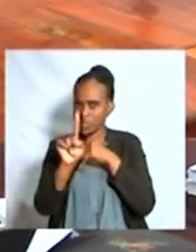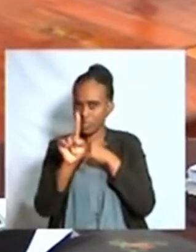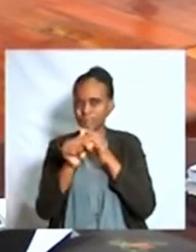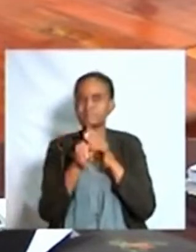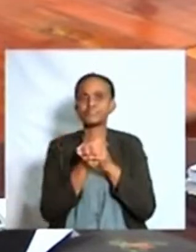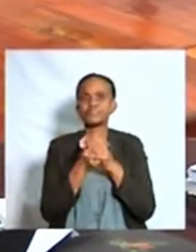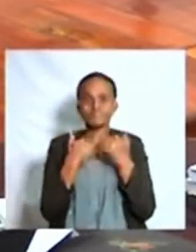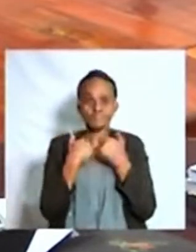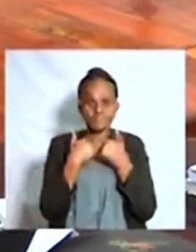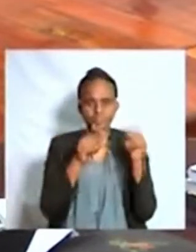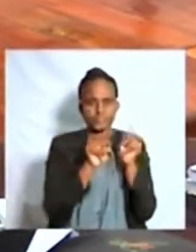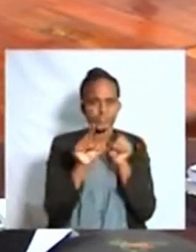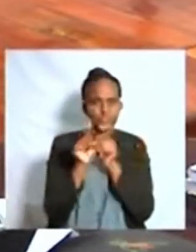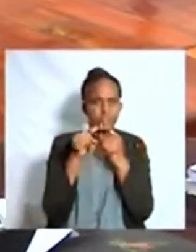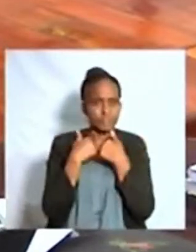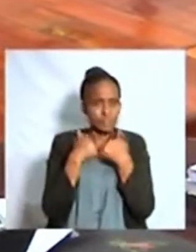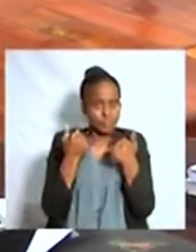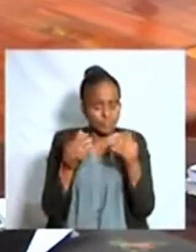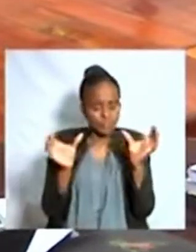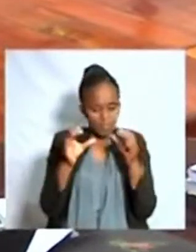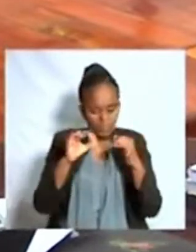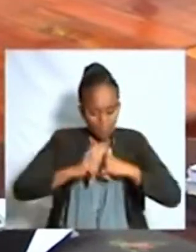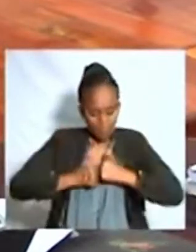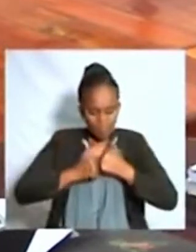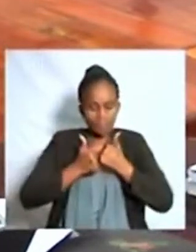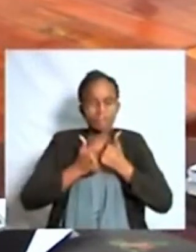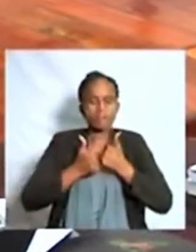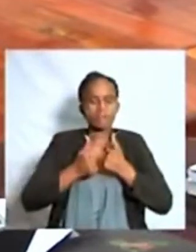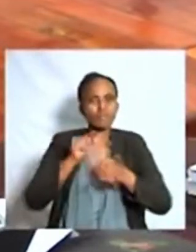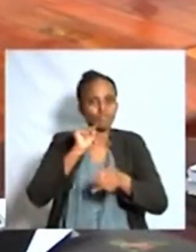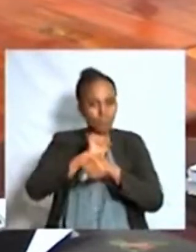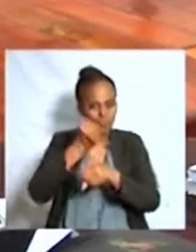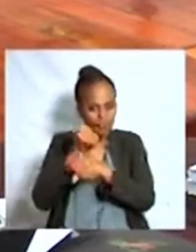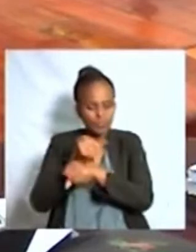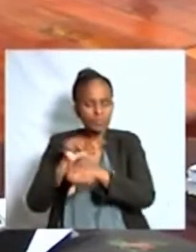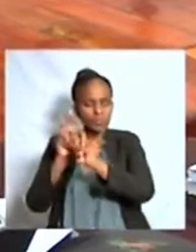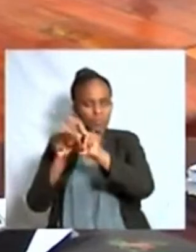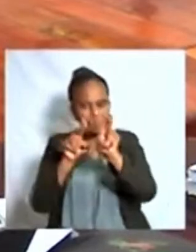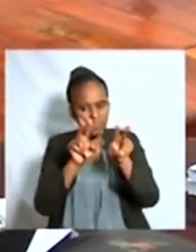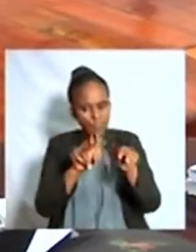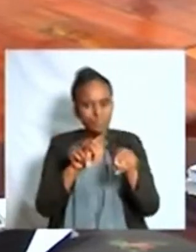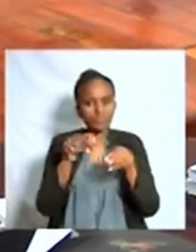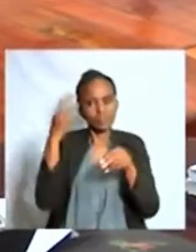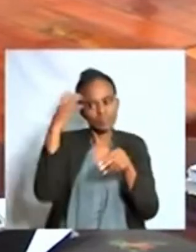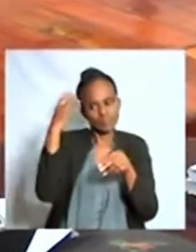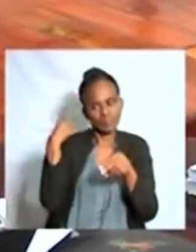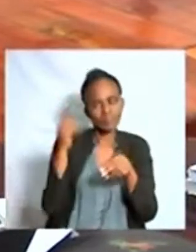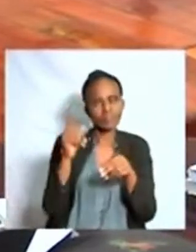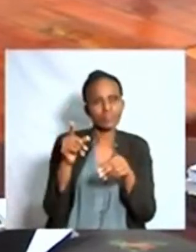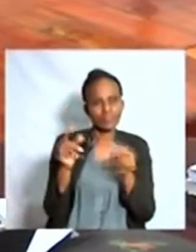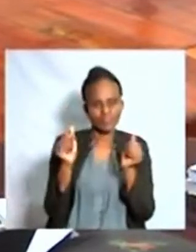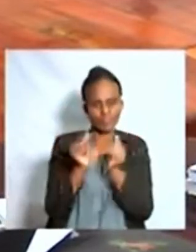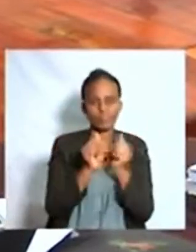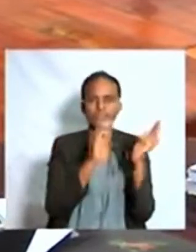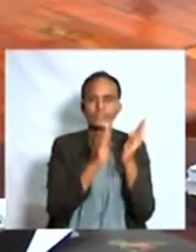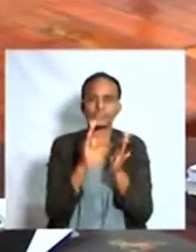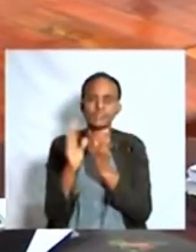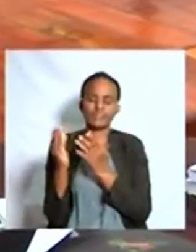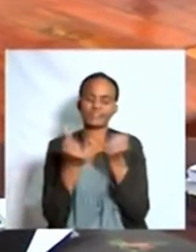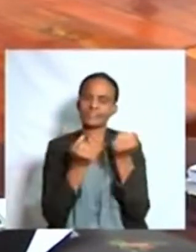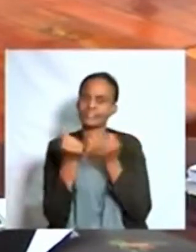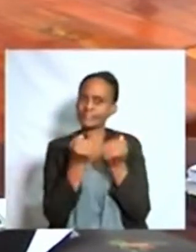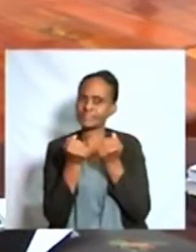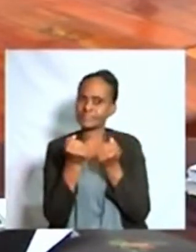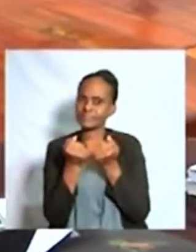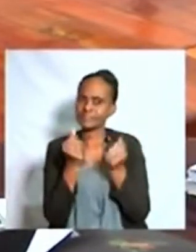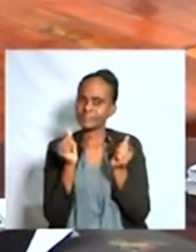We have also, as a council, heightened the supervision for officers tasked with the preparation of BOQs.